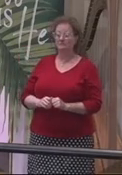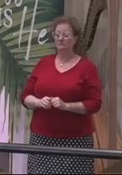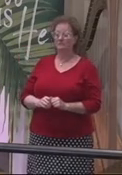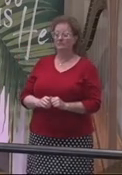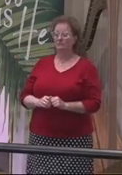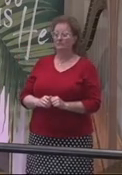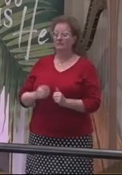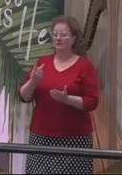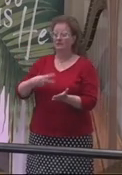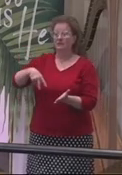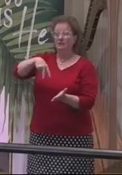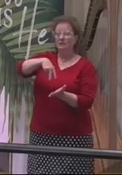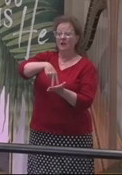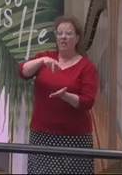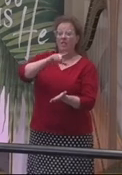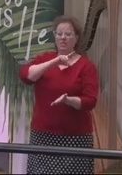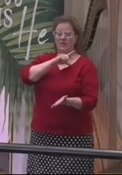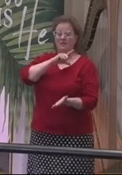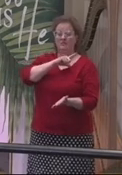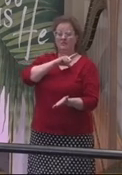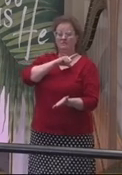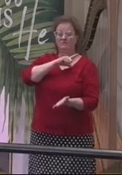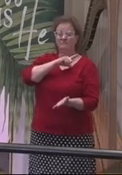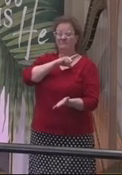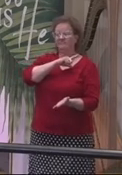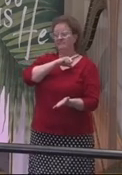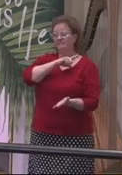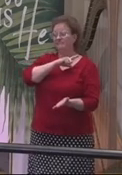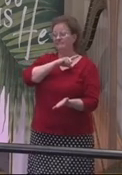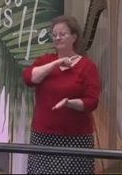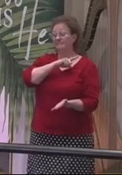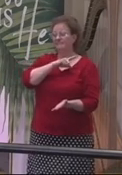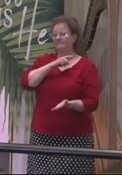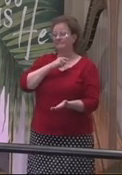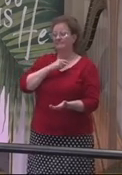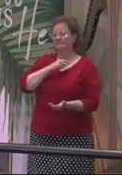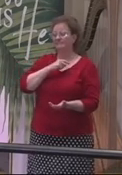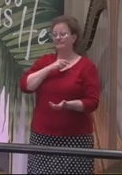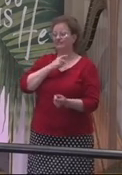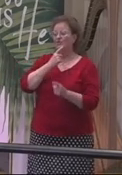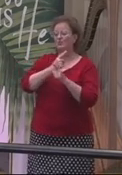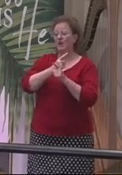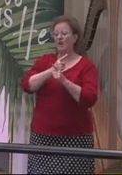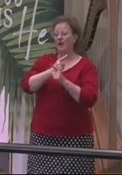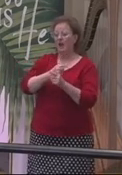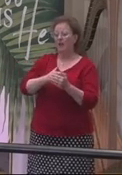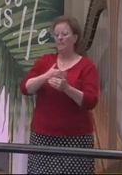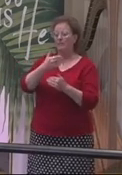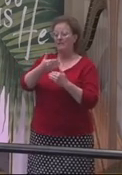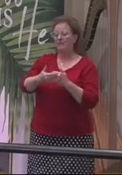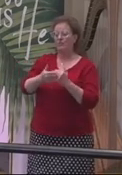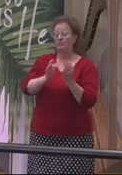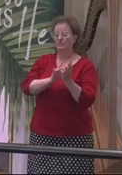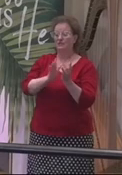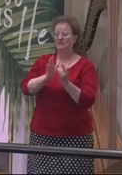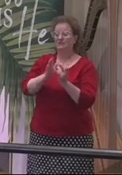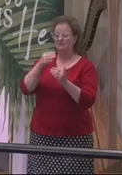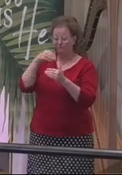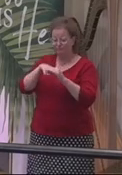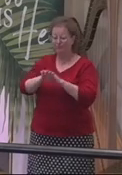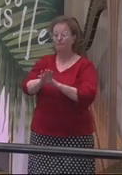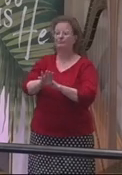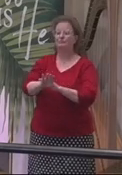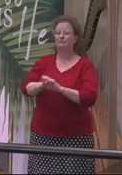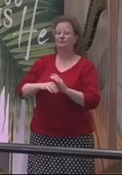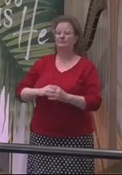of Lazarus from the dead is literally the event that occurs just before Jesus' triumphal entry. So the whole